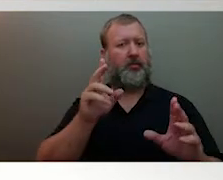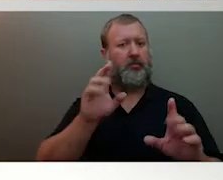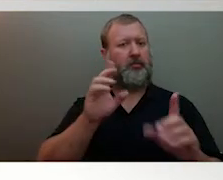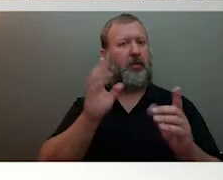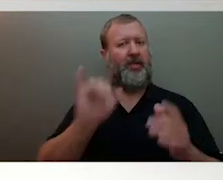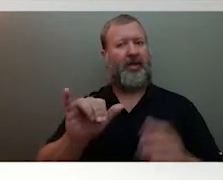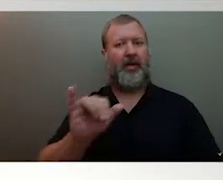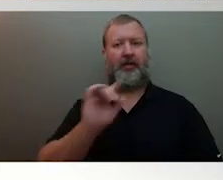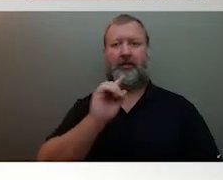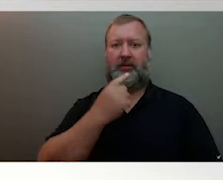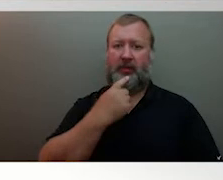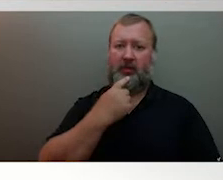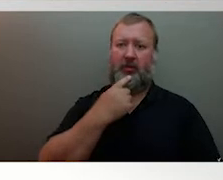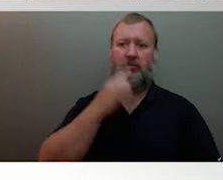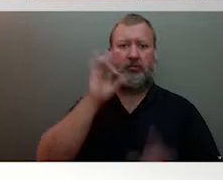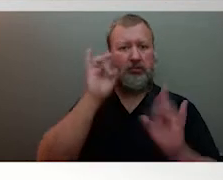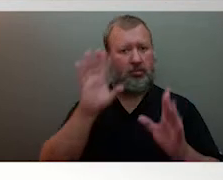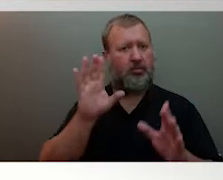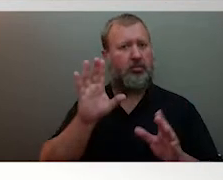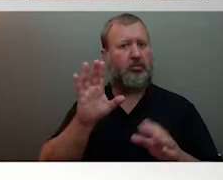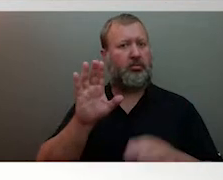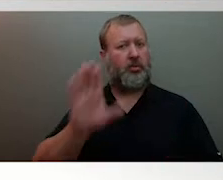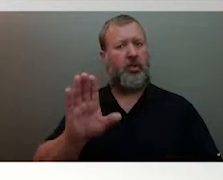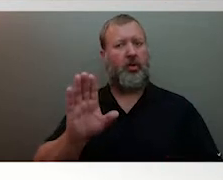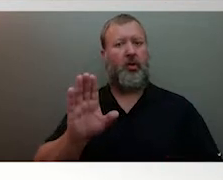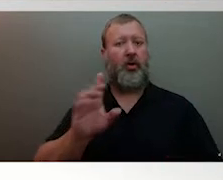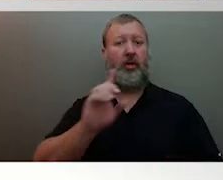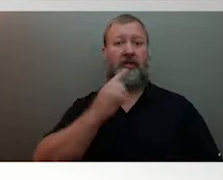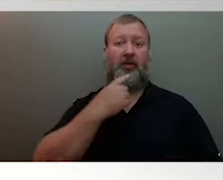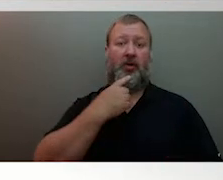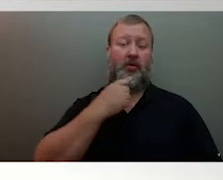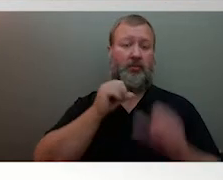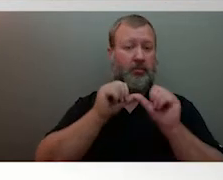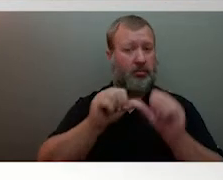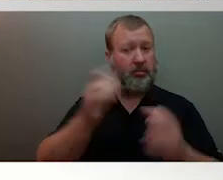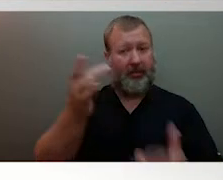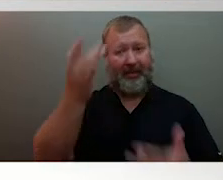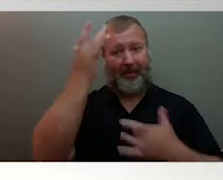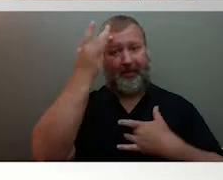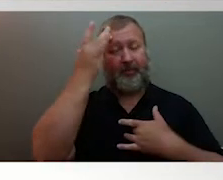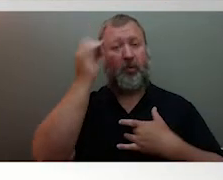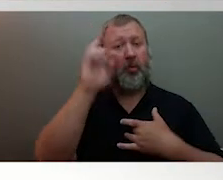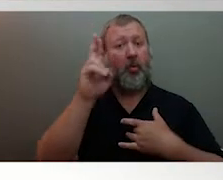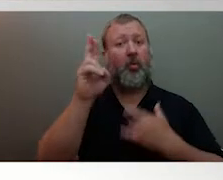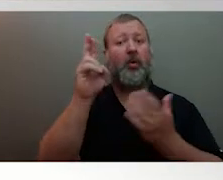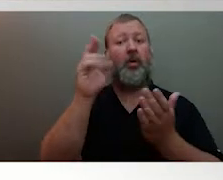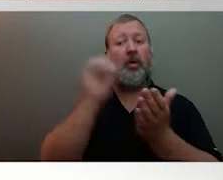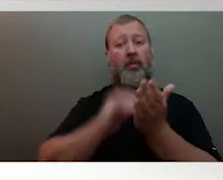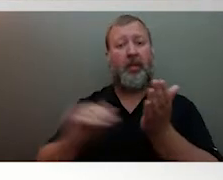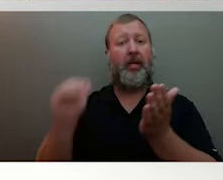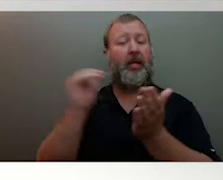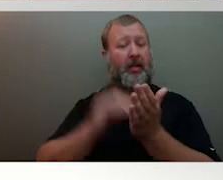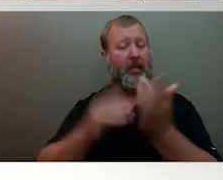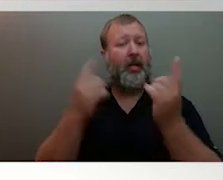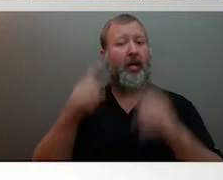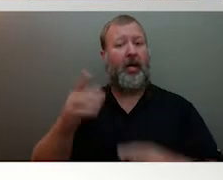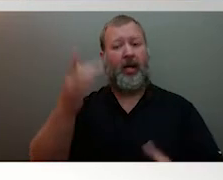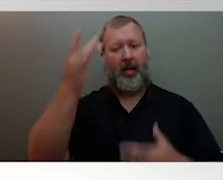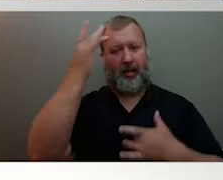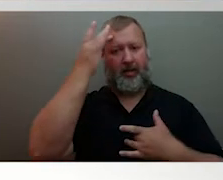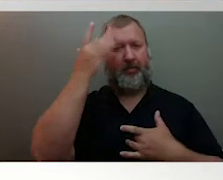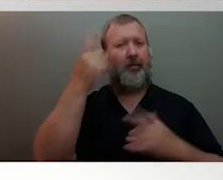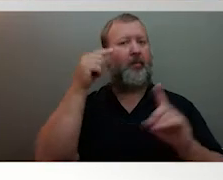acute, catastrophic in nature, a chronic illness, or a repeated intermittent illness due to persisting